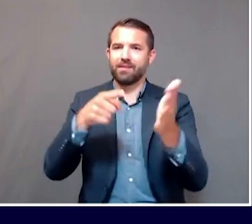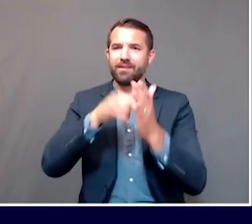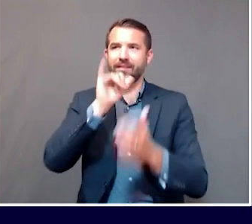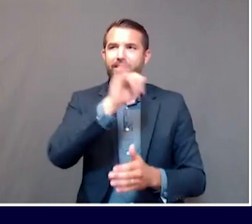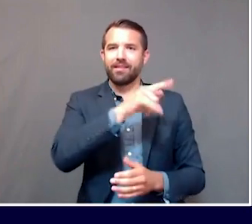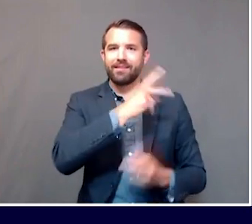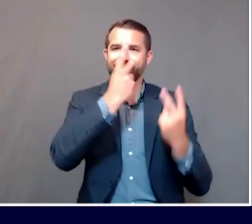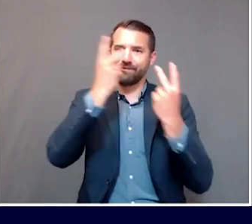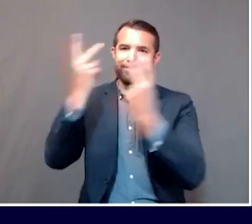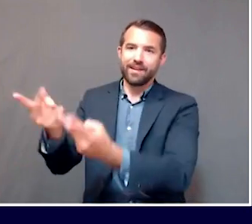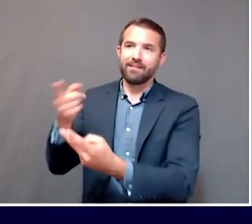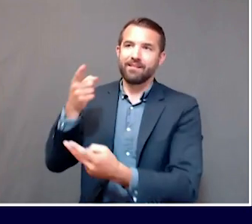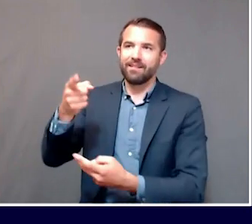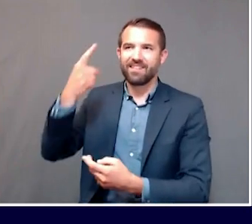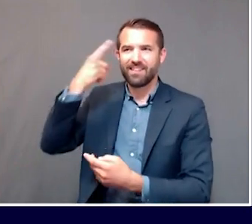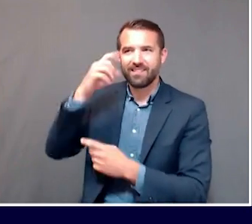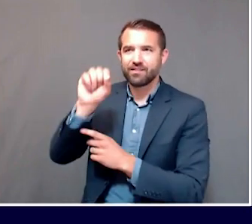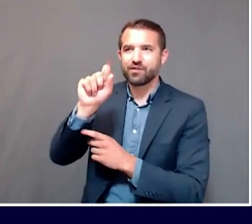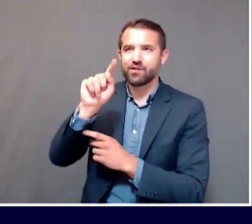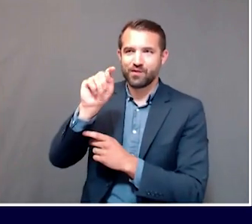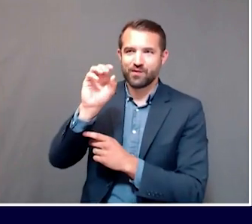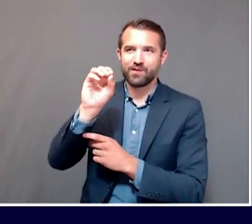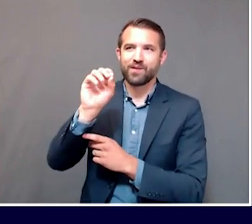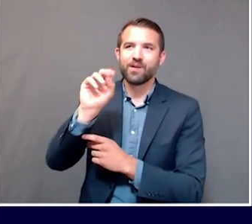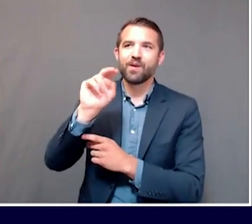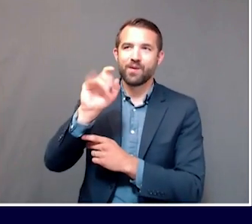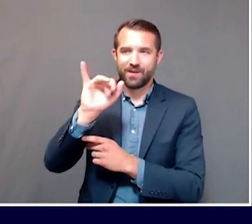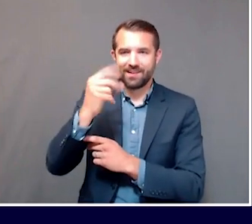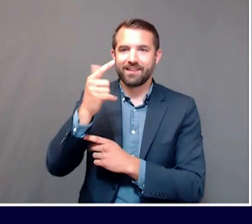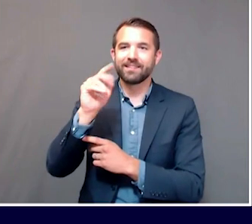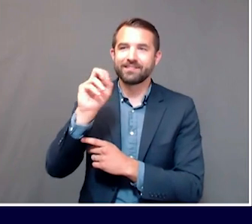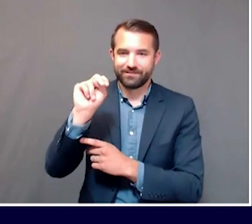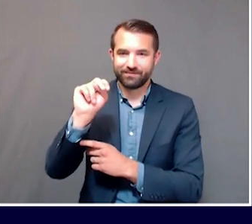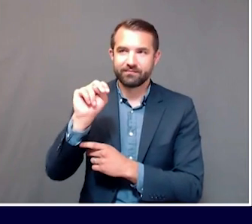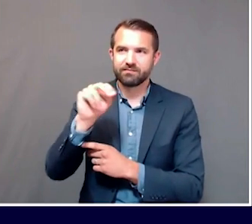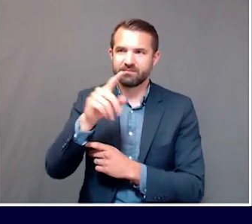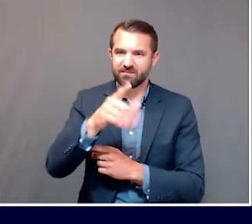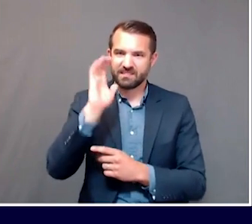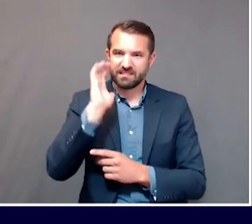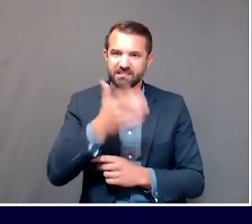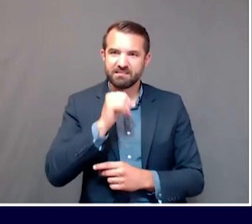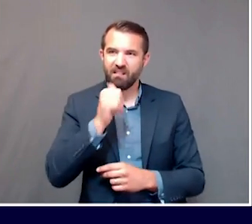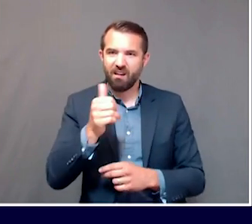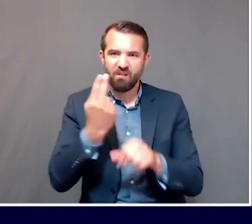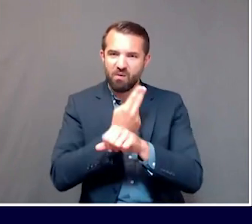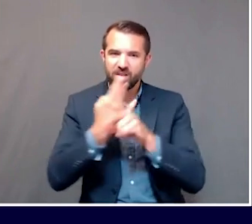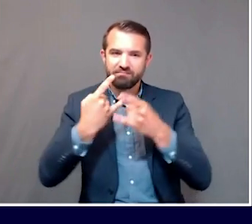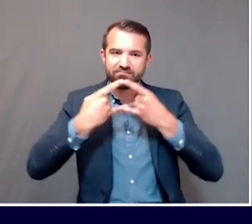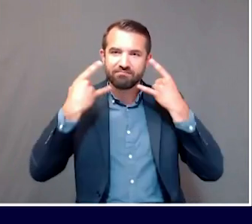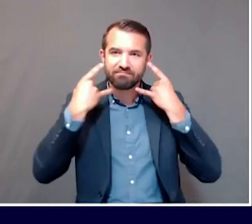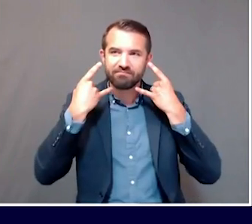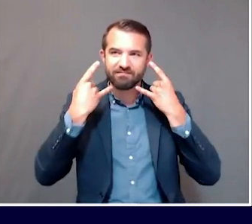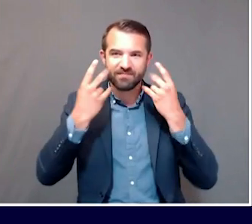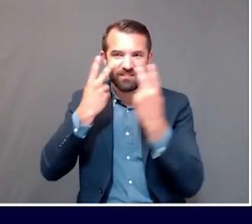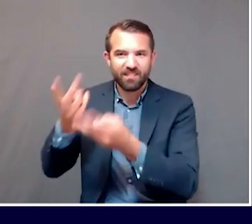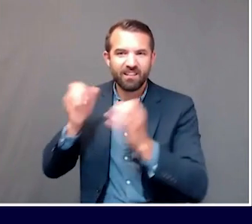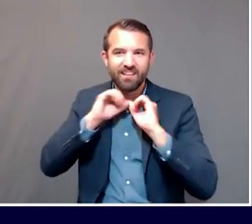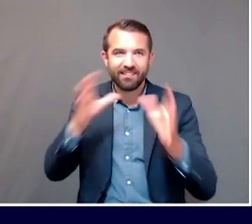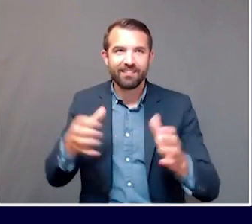was Stonington, and posing for some pictures, or you don't appear to be wearing a face covering. Could you just give us some clarity about what was going on there?